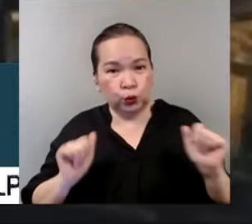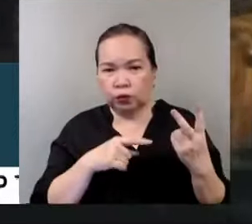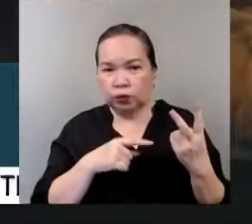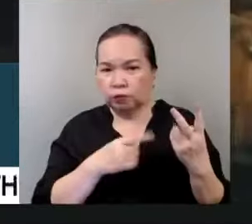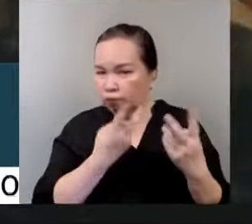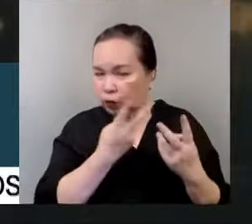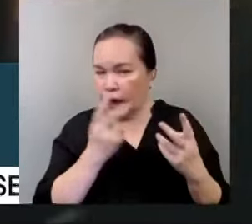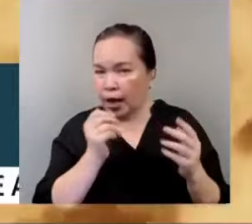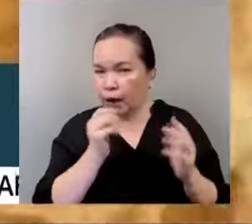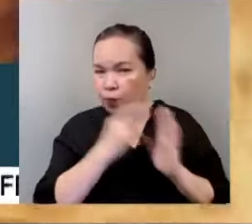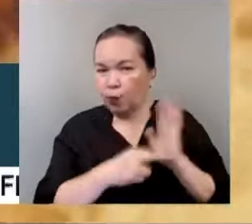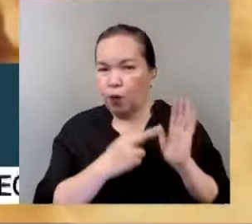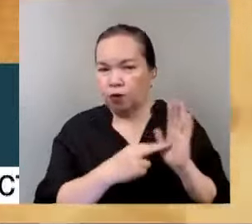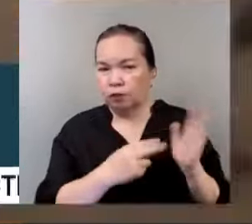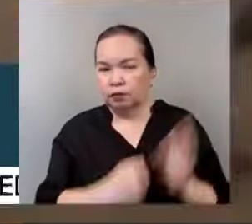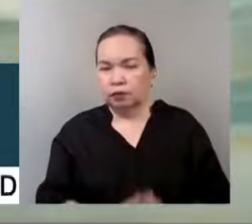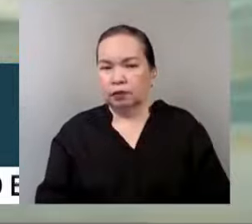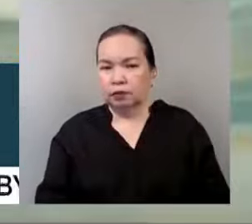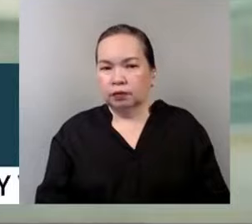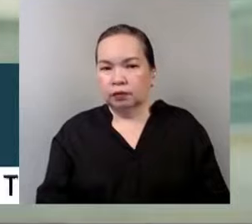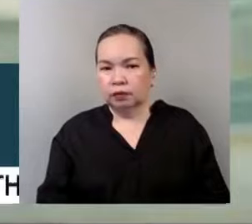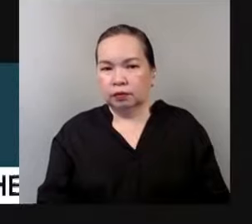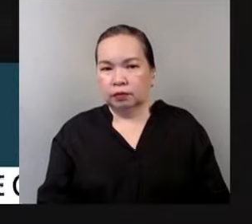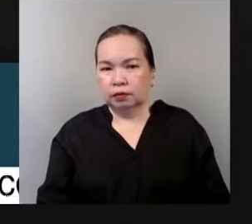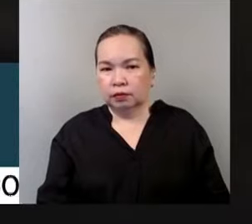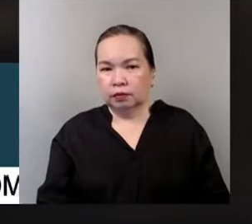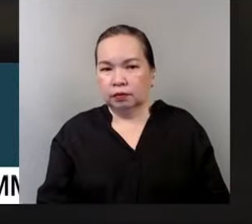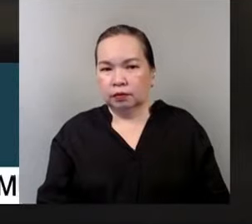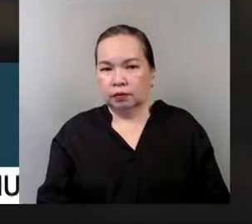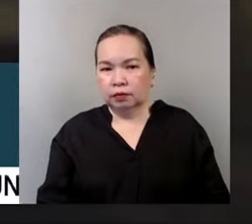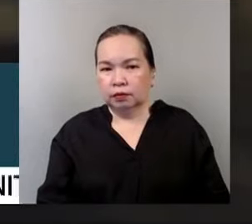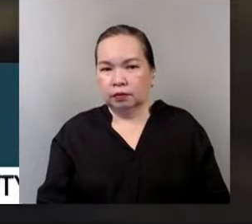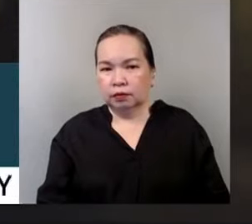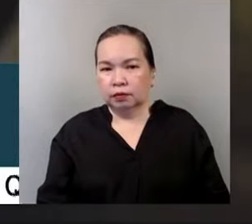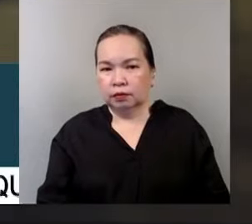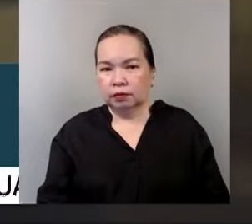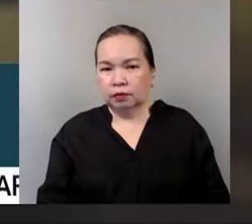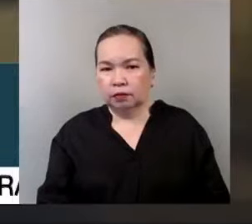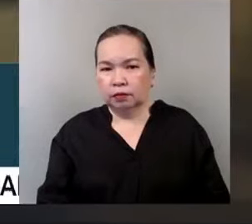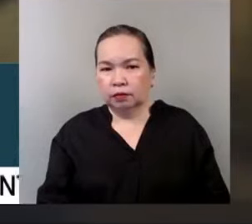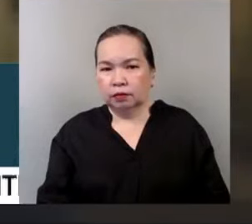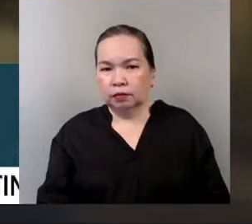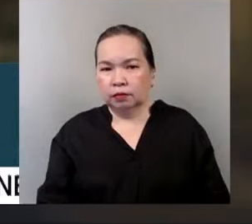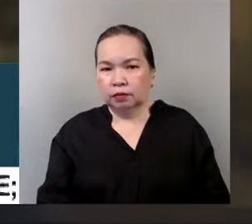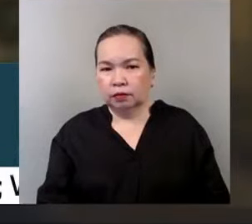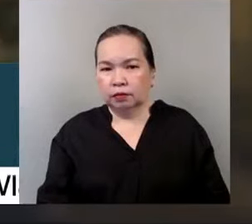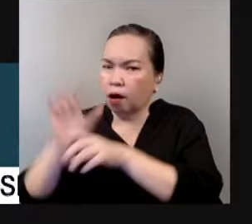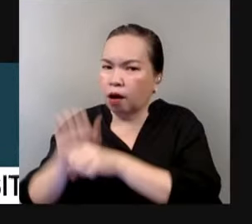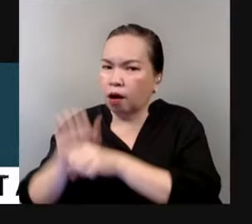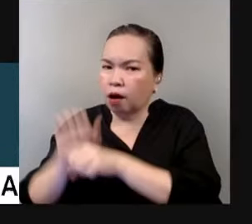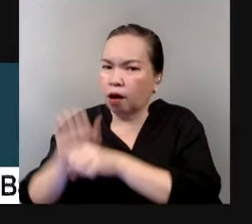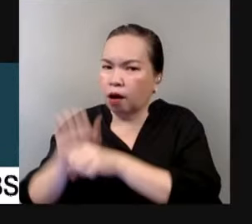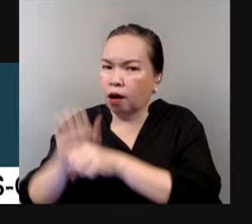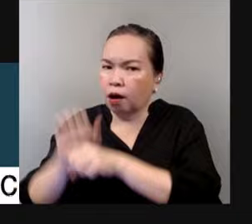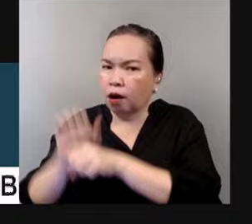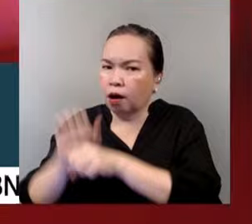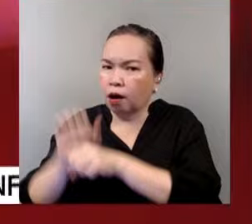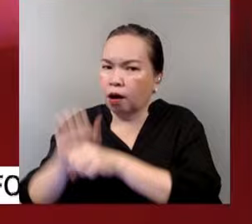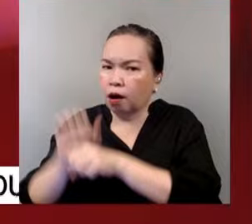it. Origin challenges conventions, and that's a good thing. I write answers. And for that, Origin